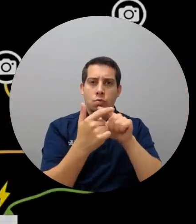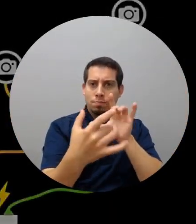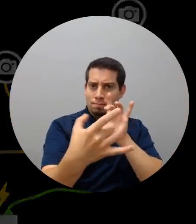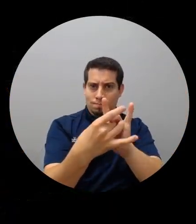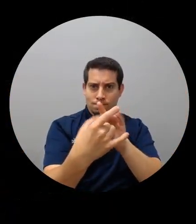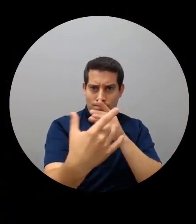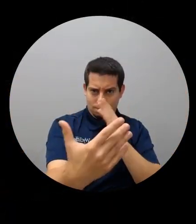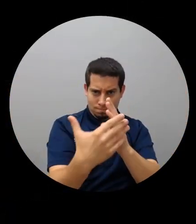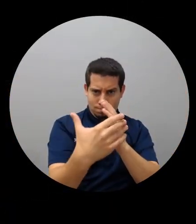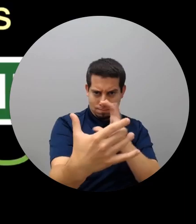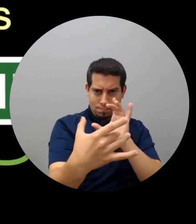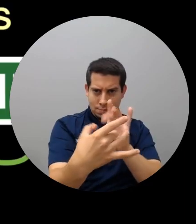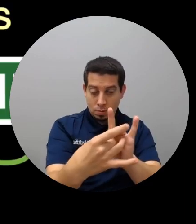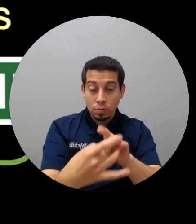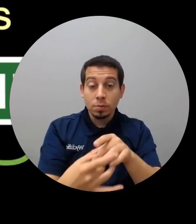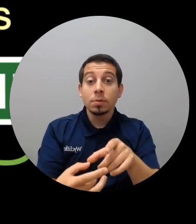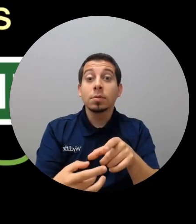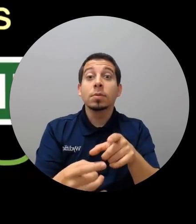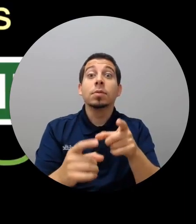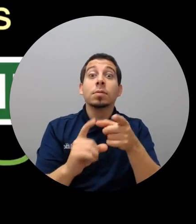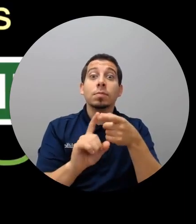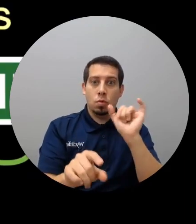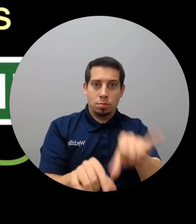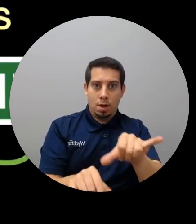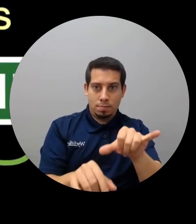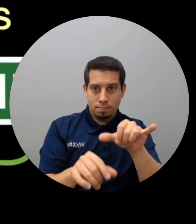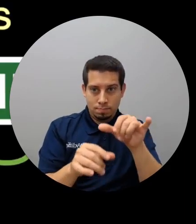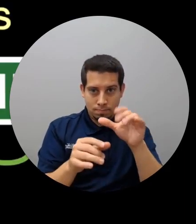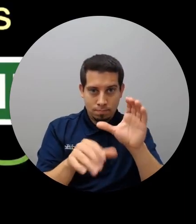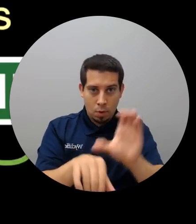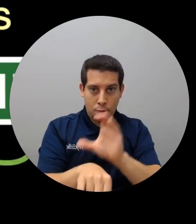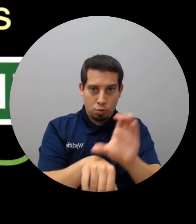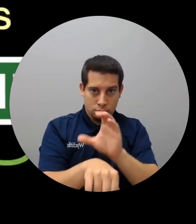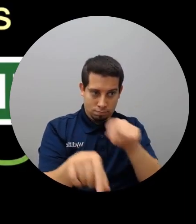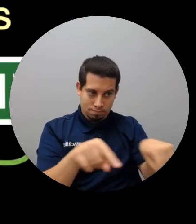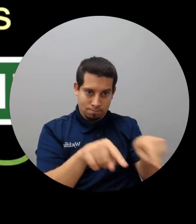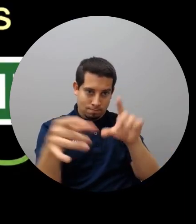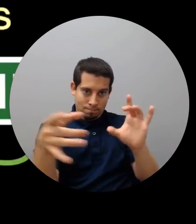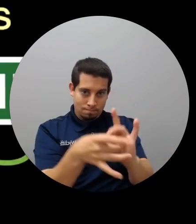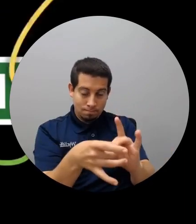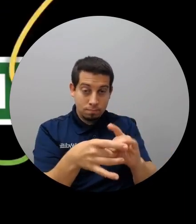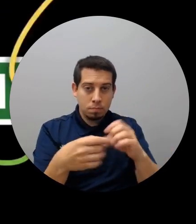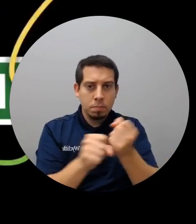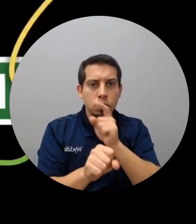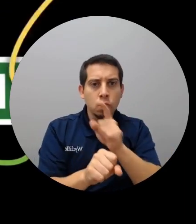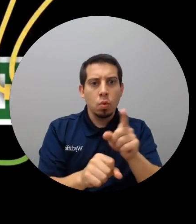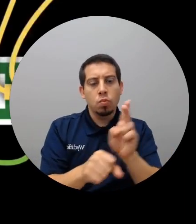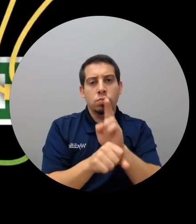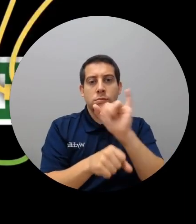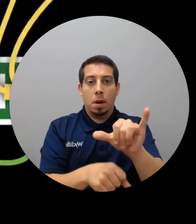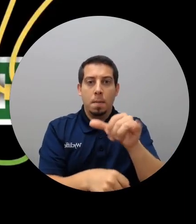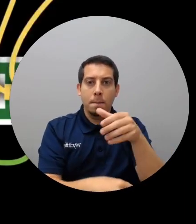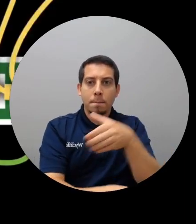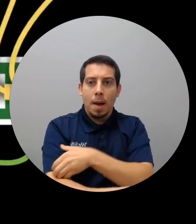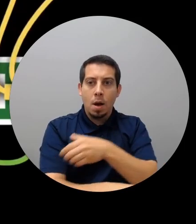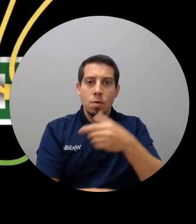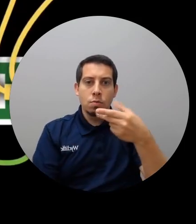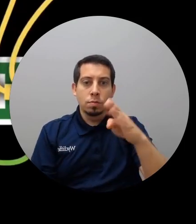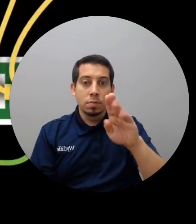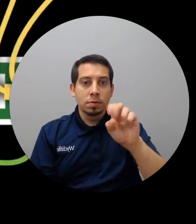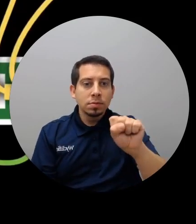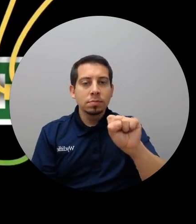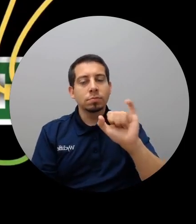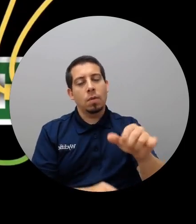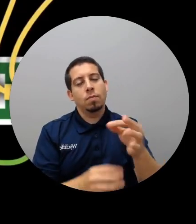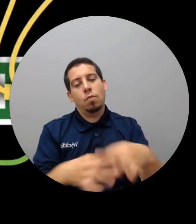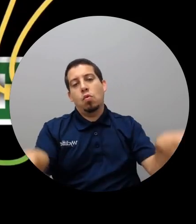So connecting the cameras to the computer, we use these 2 powered hubs. It's important that they are powered, otherwise